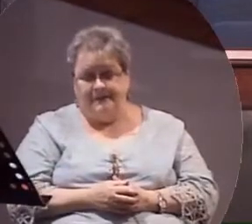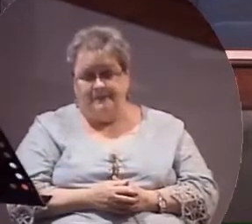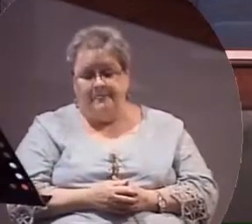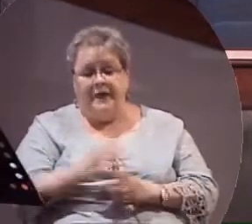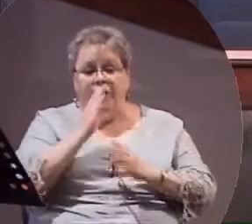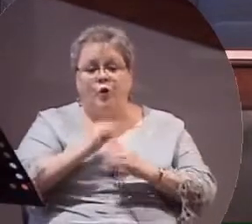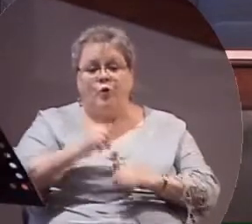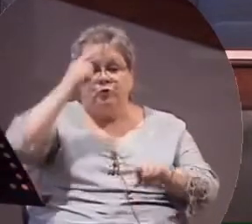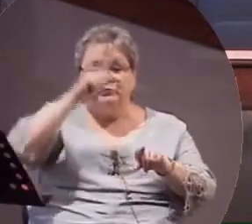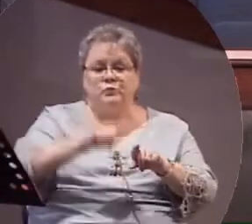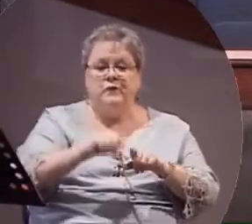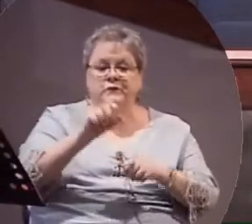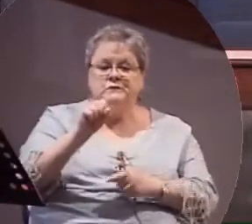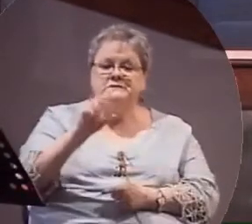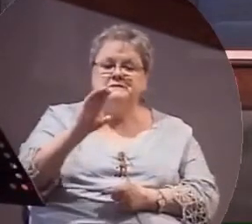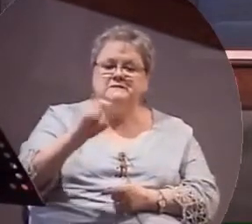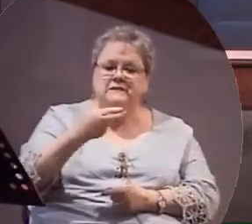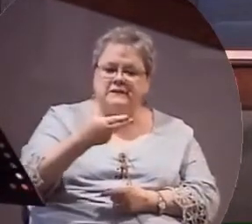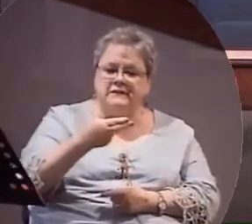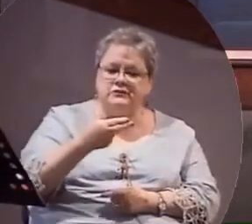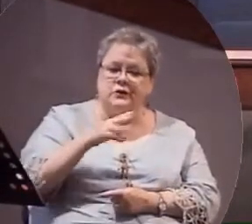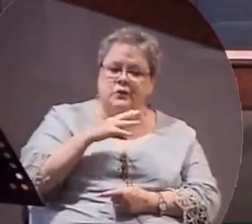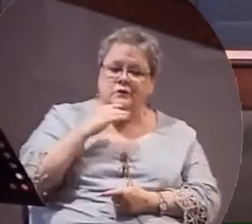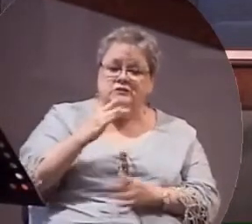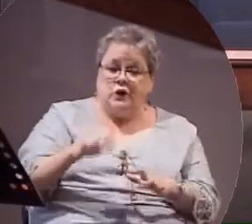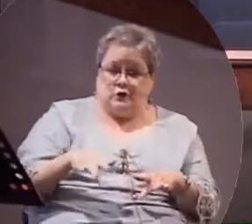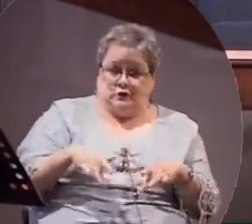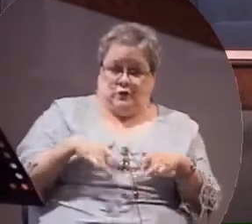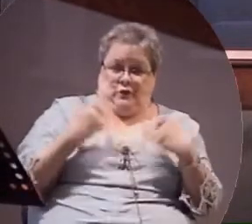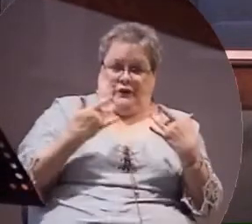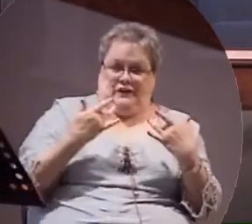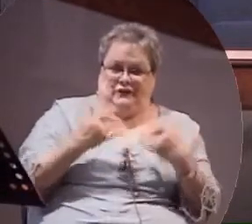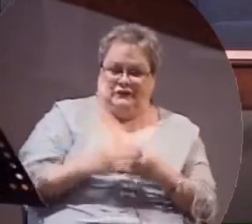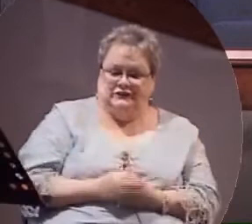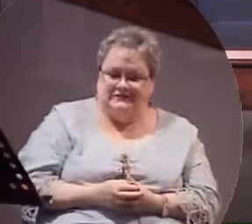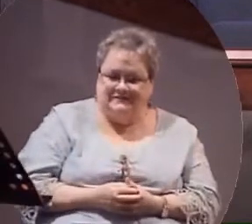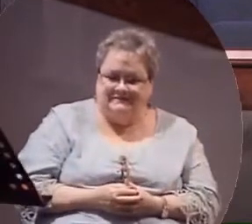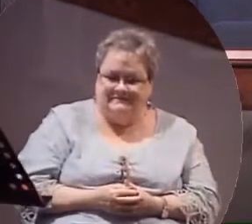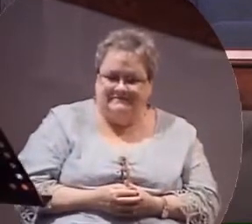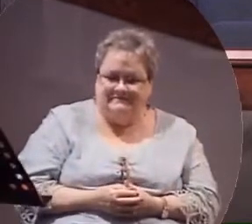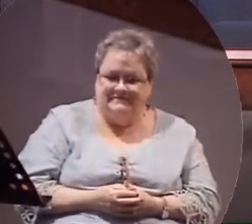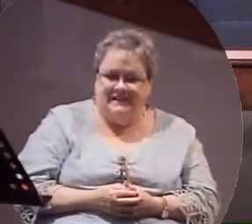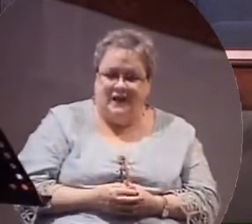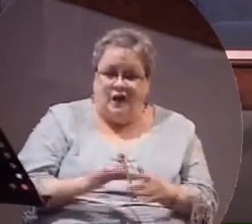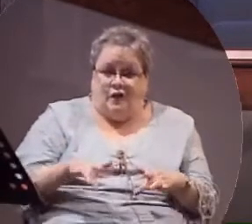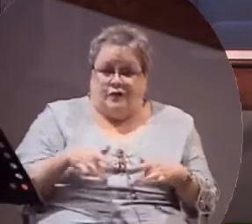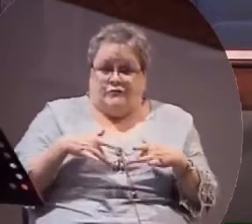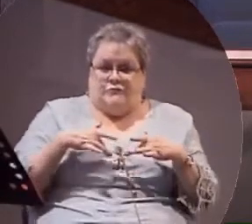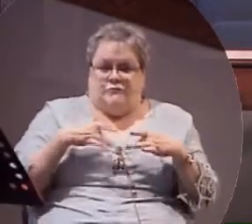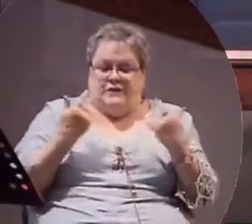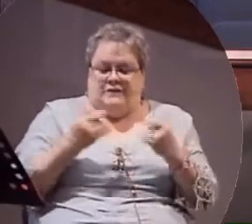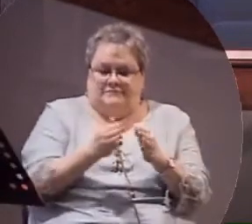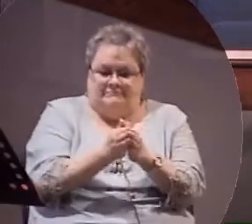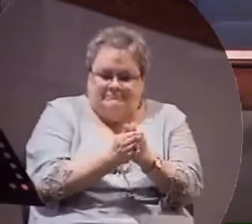brother Such got stirred. He got stirred up